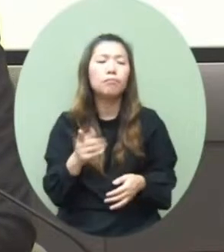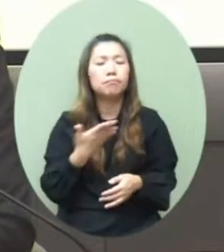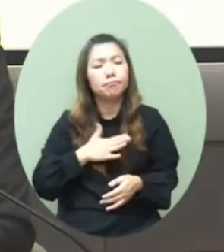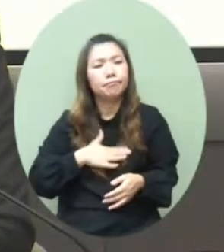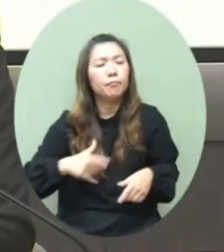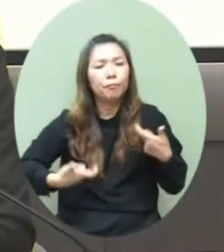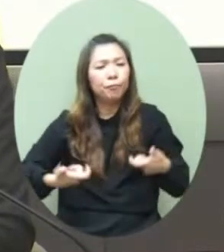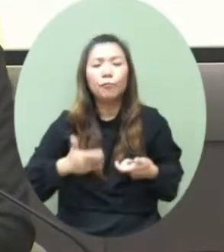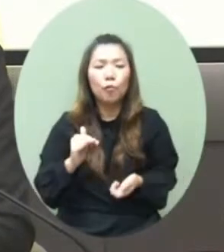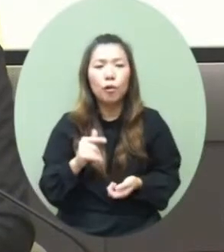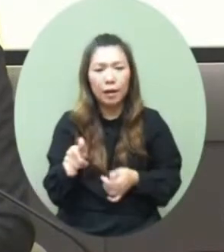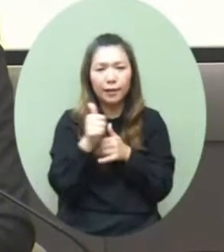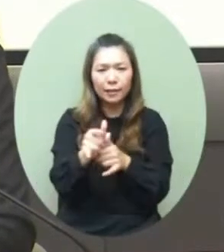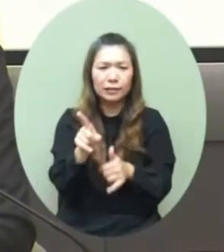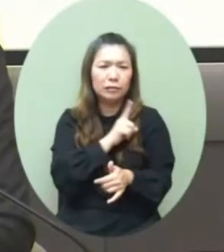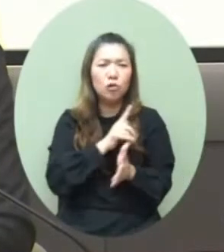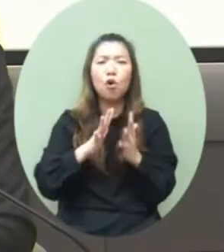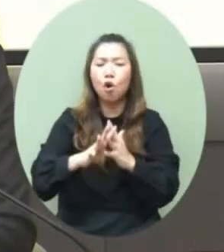because the